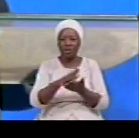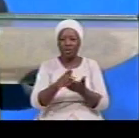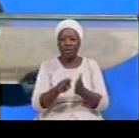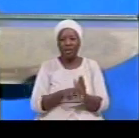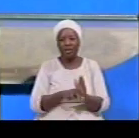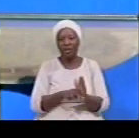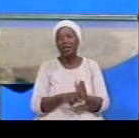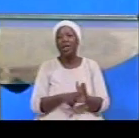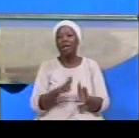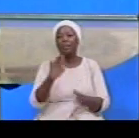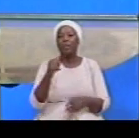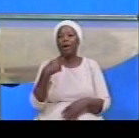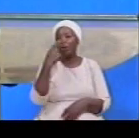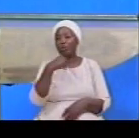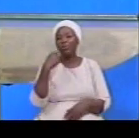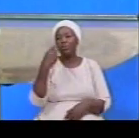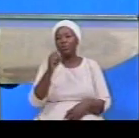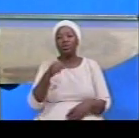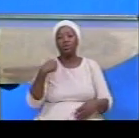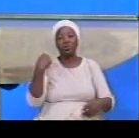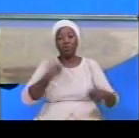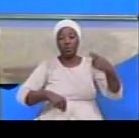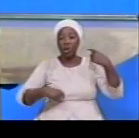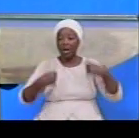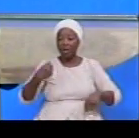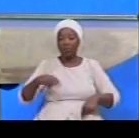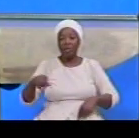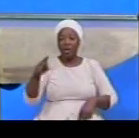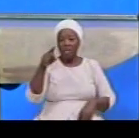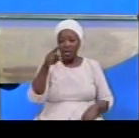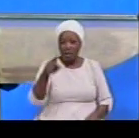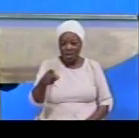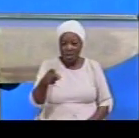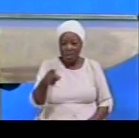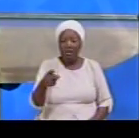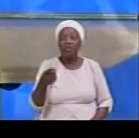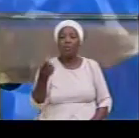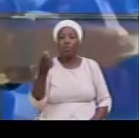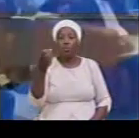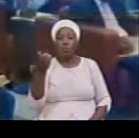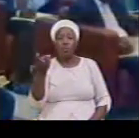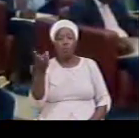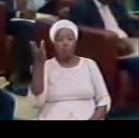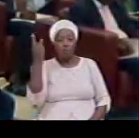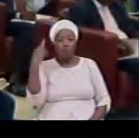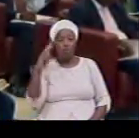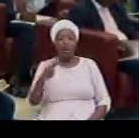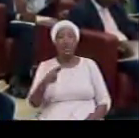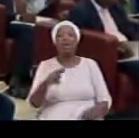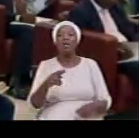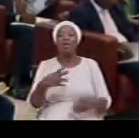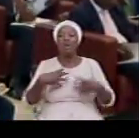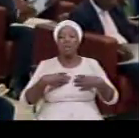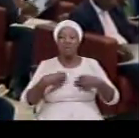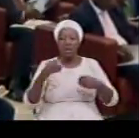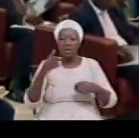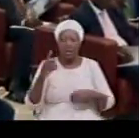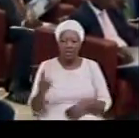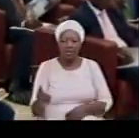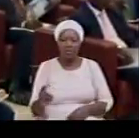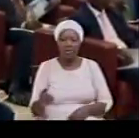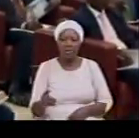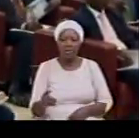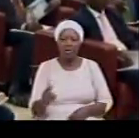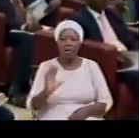By whose stripes ye were healed. Your